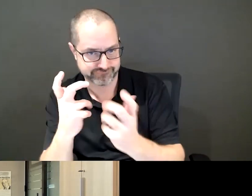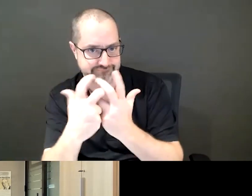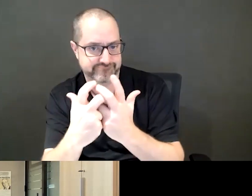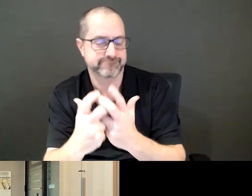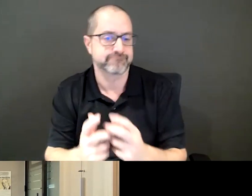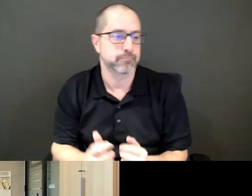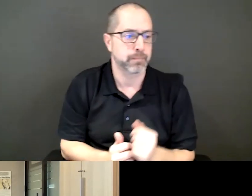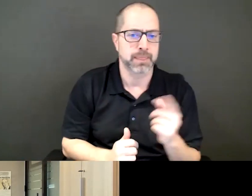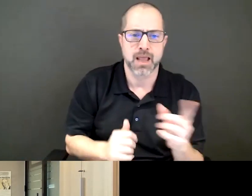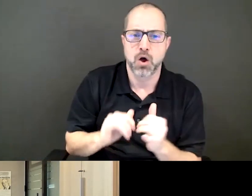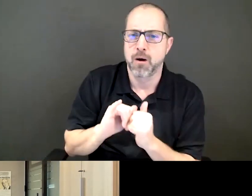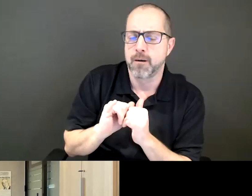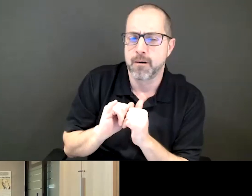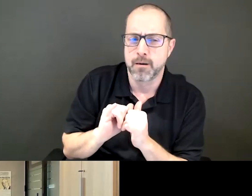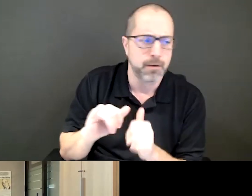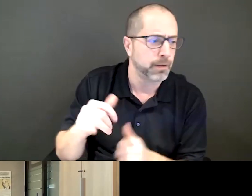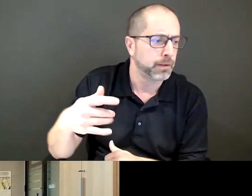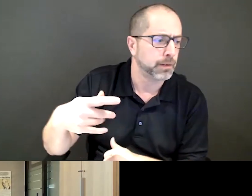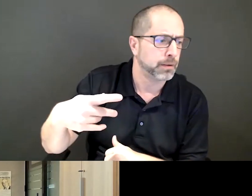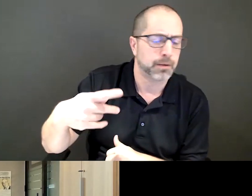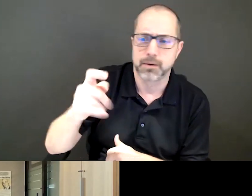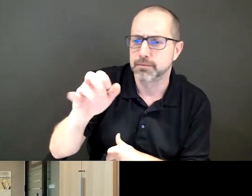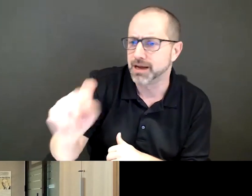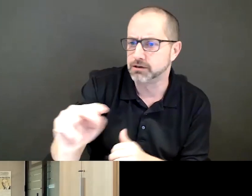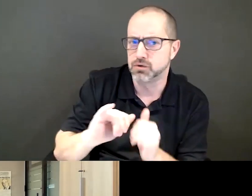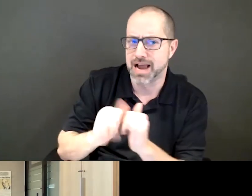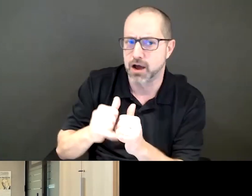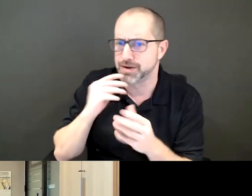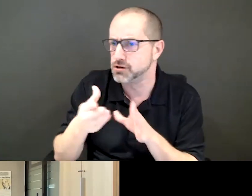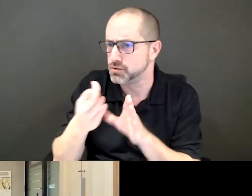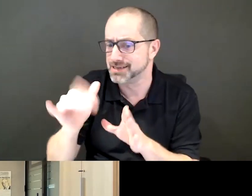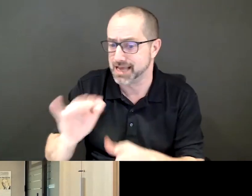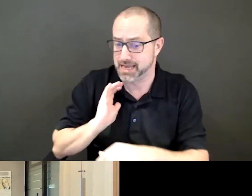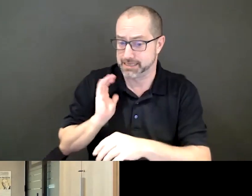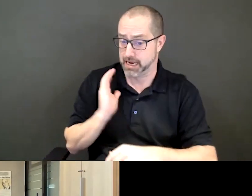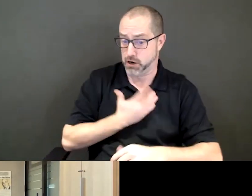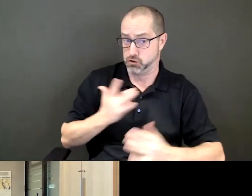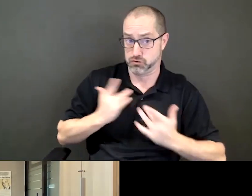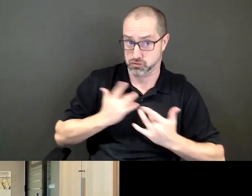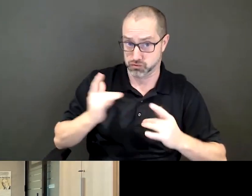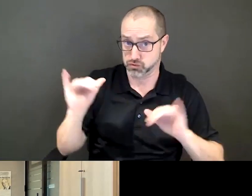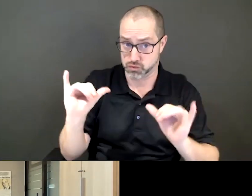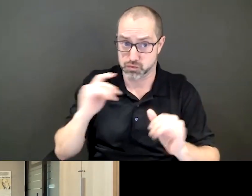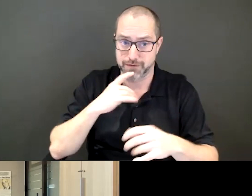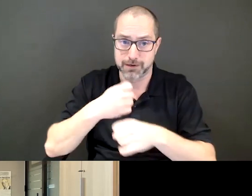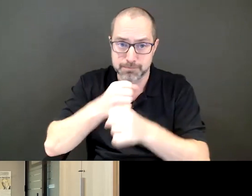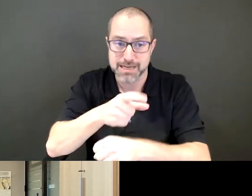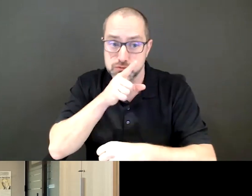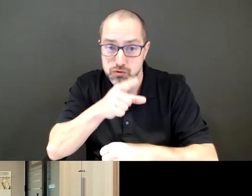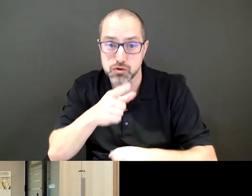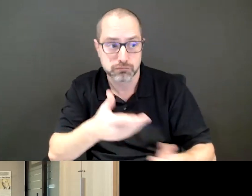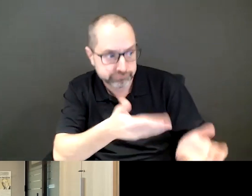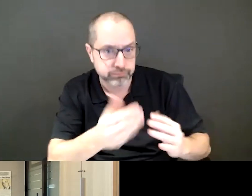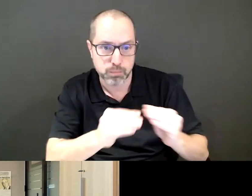would you address that? It's obviously a concern for us as well. We have to ensure that there's an ongoing influx of people coming